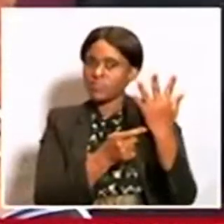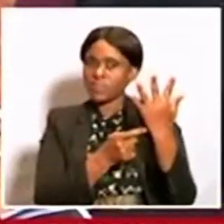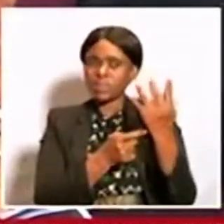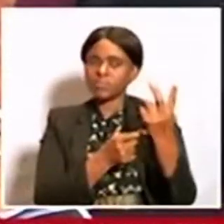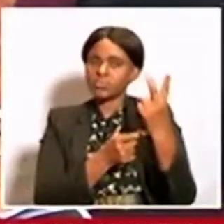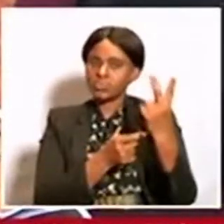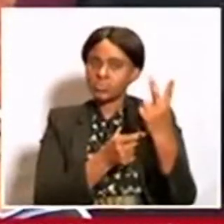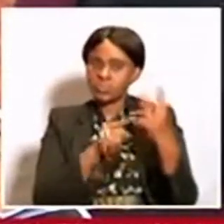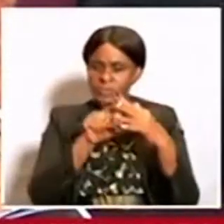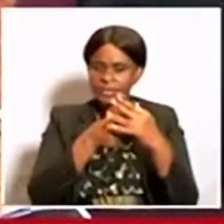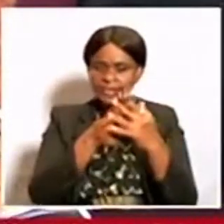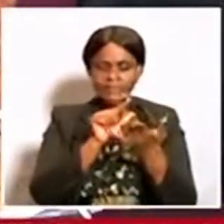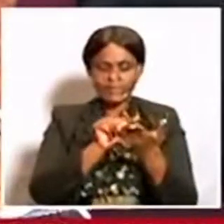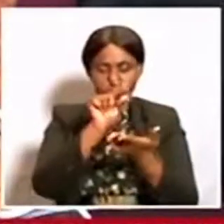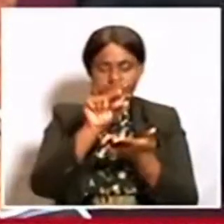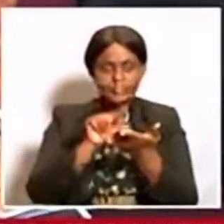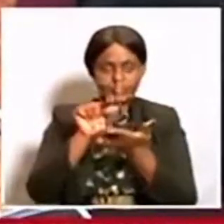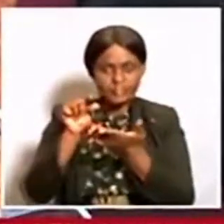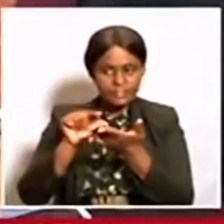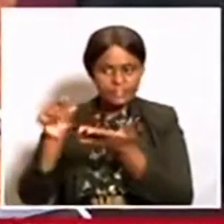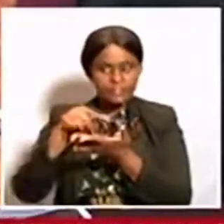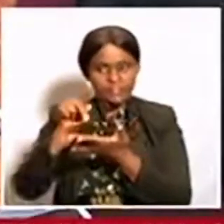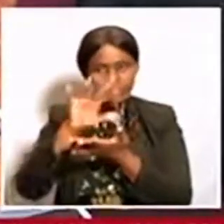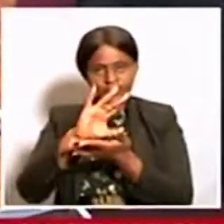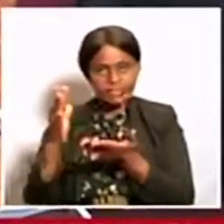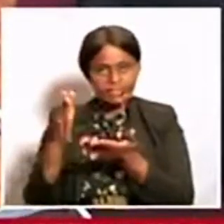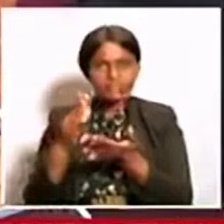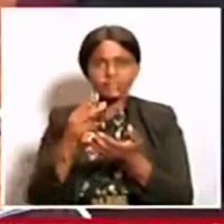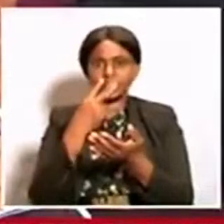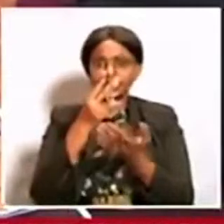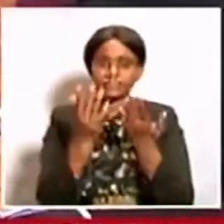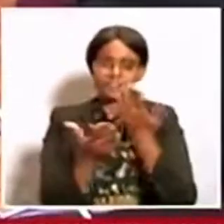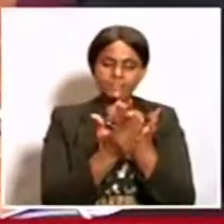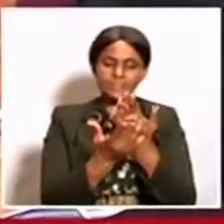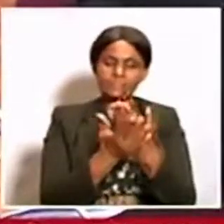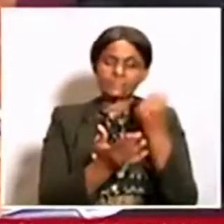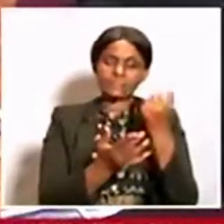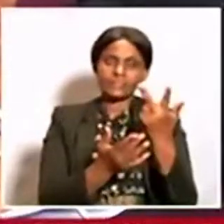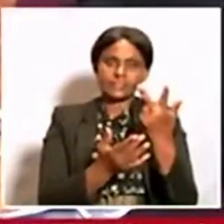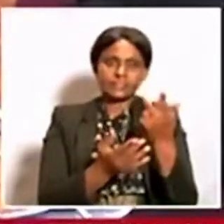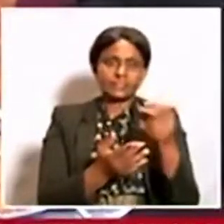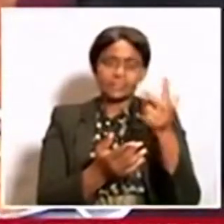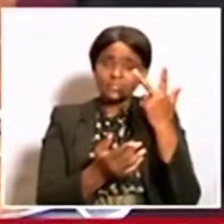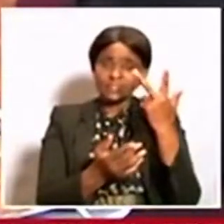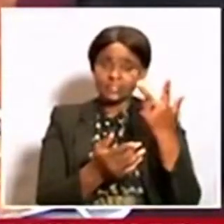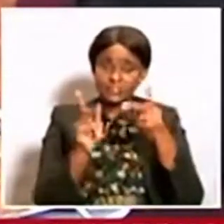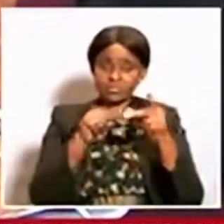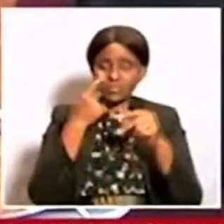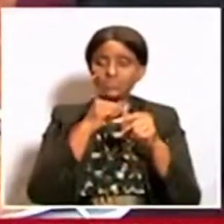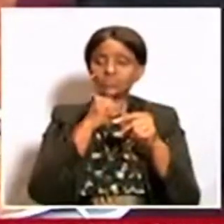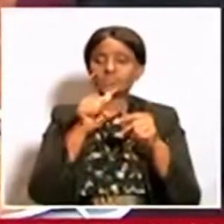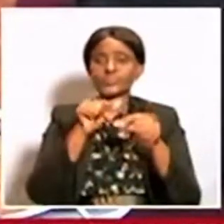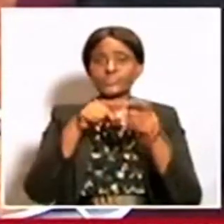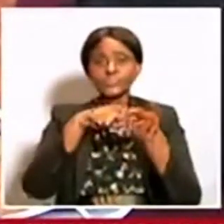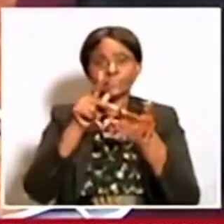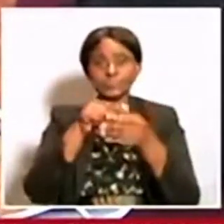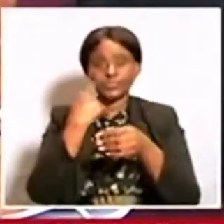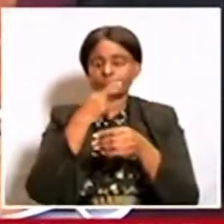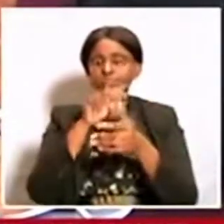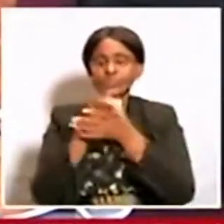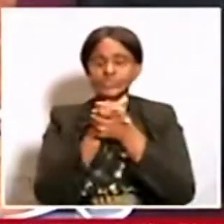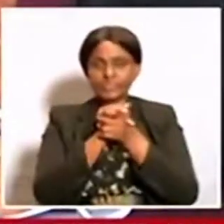have started making the loan repayments. See Appendix 13. The 3 defaulters who have not